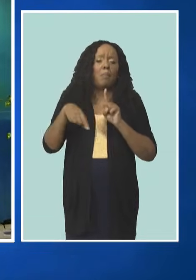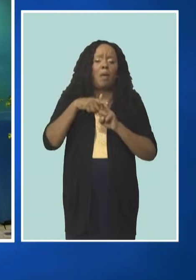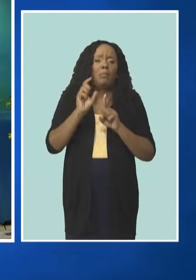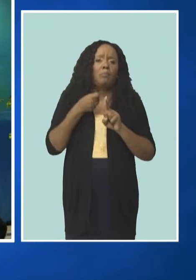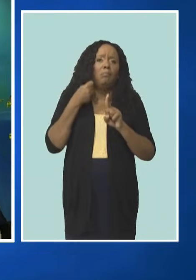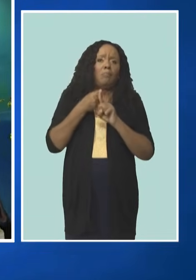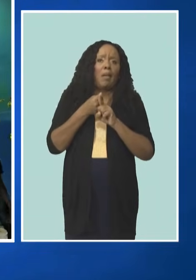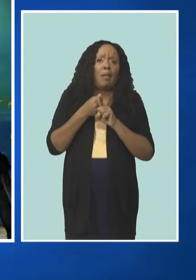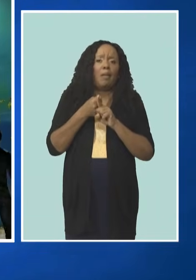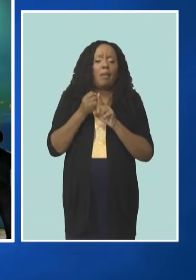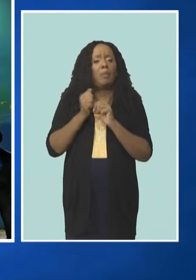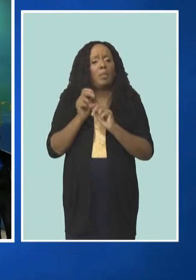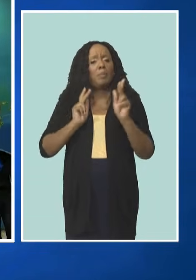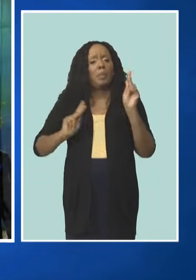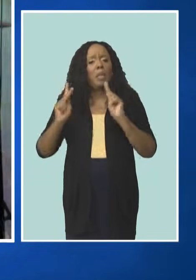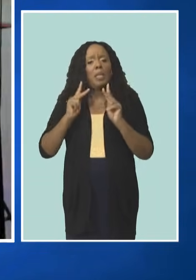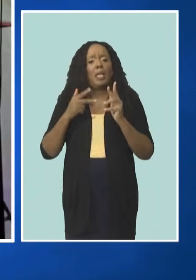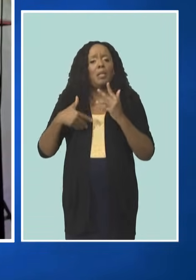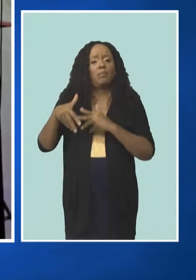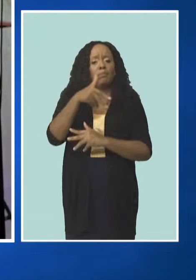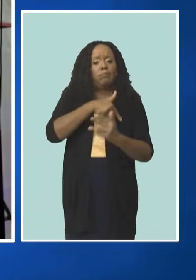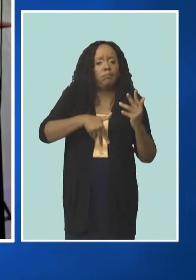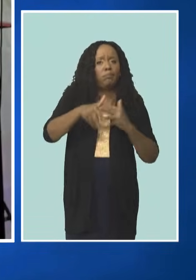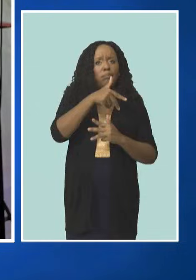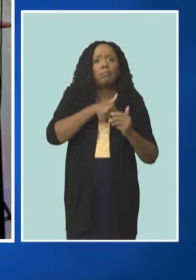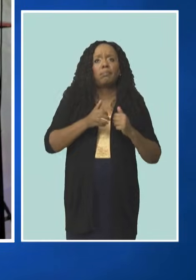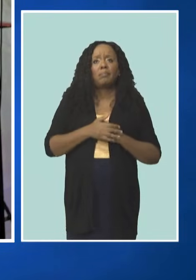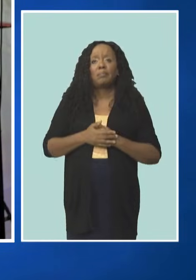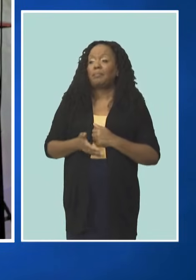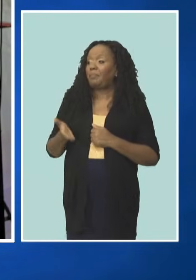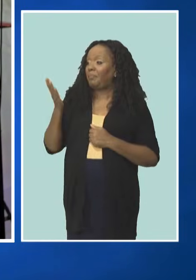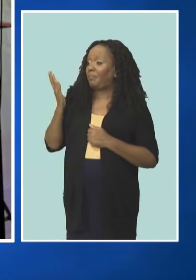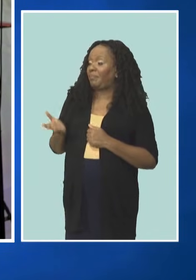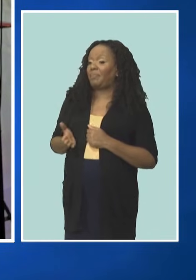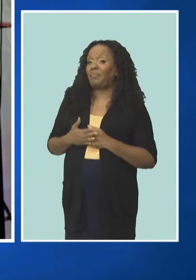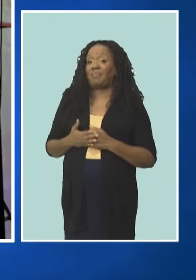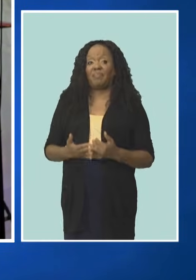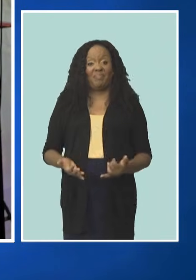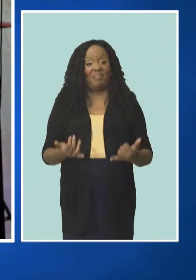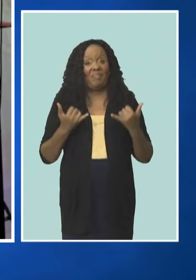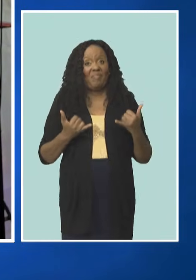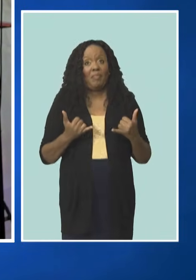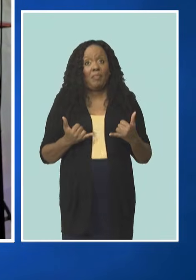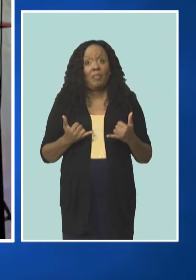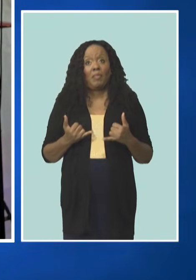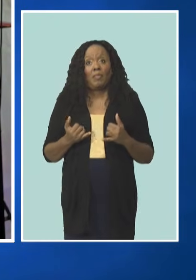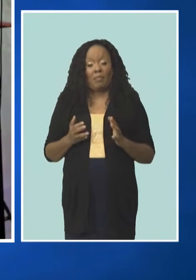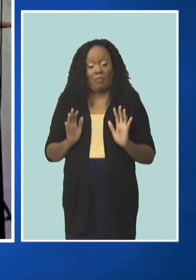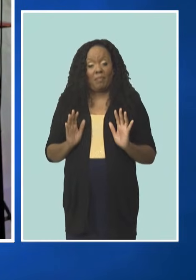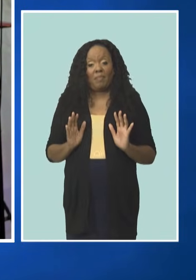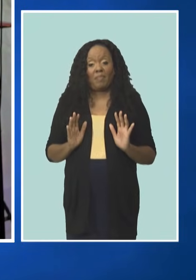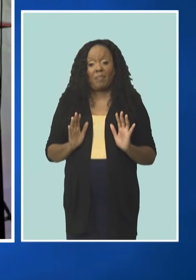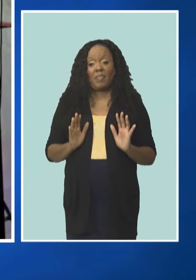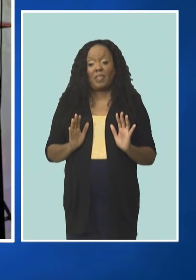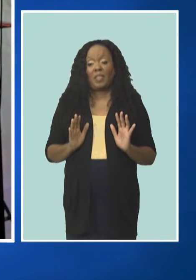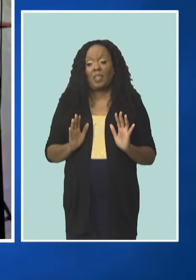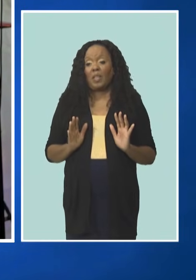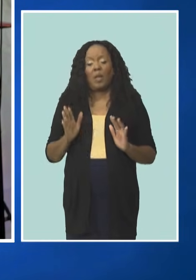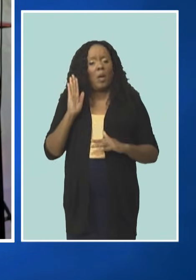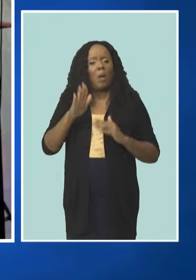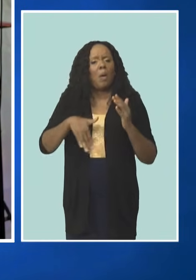has interacted with. Even now, the wisdom that flows from you, the lessons,